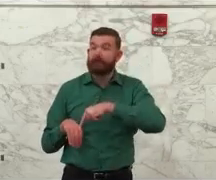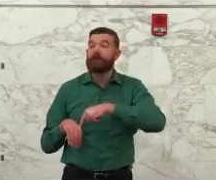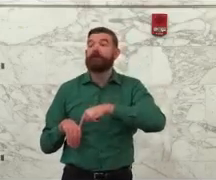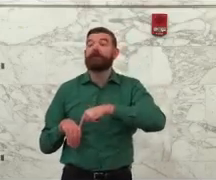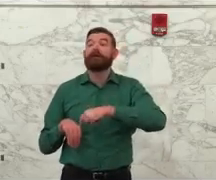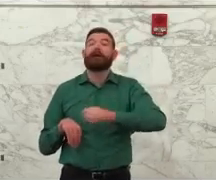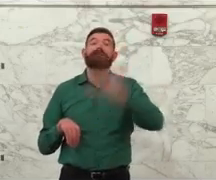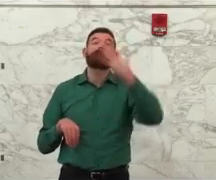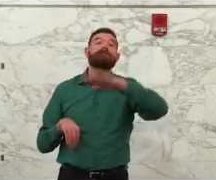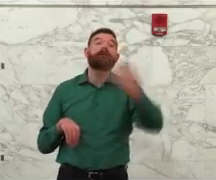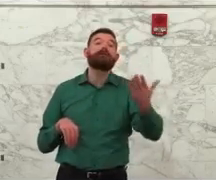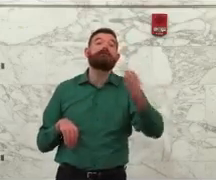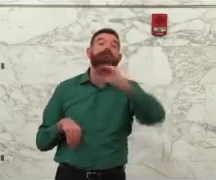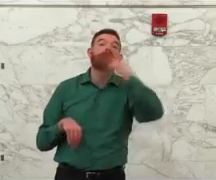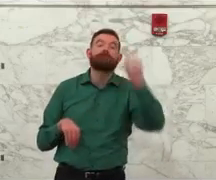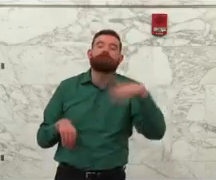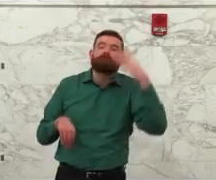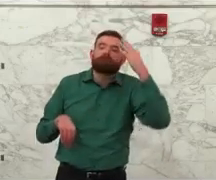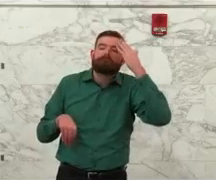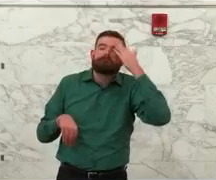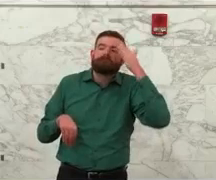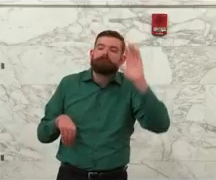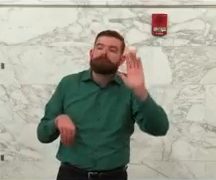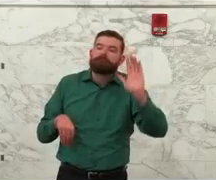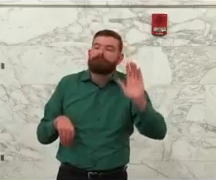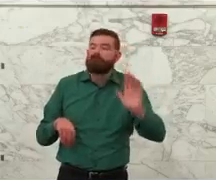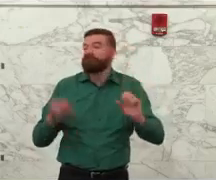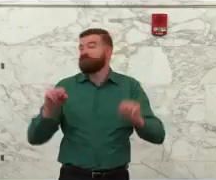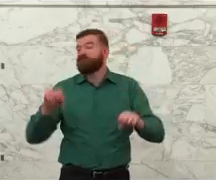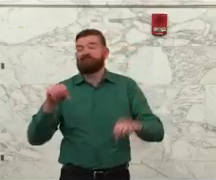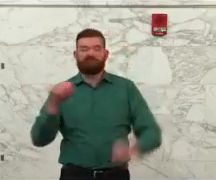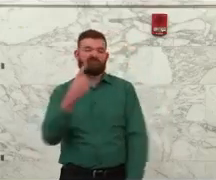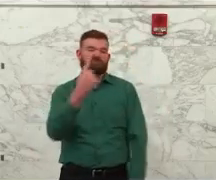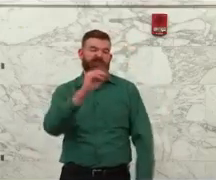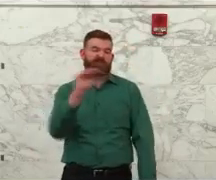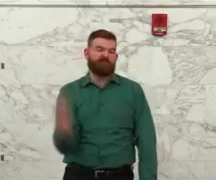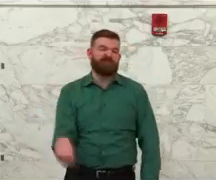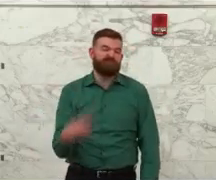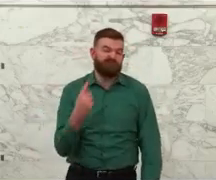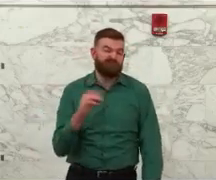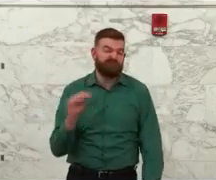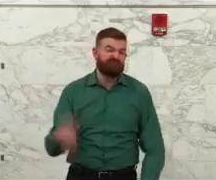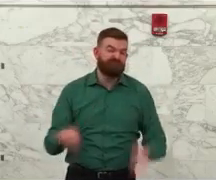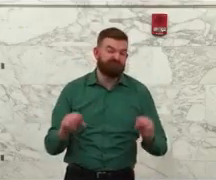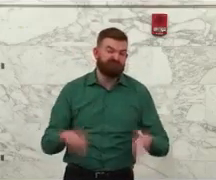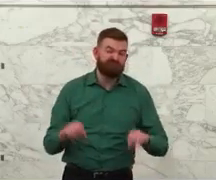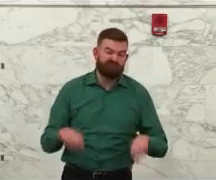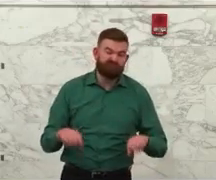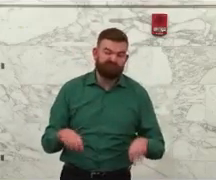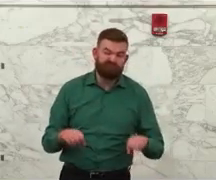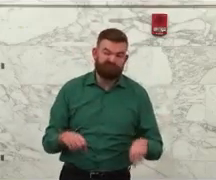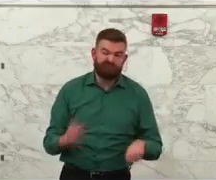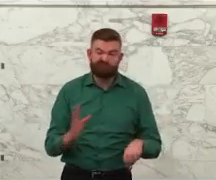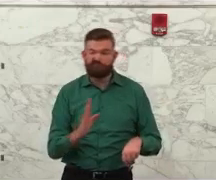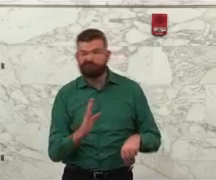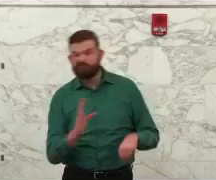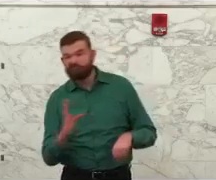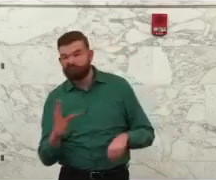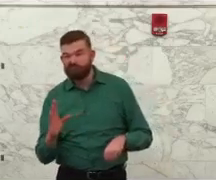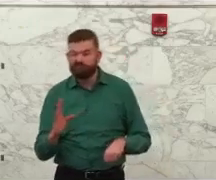hanging around 1%. We would hate if, it would be terrible if it went up to 3%, but that could